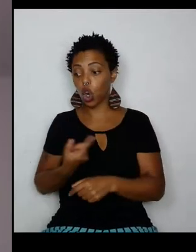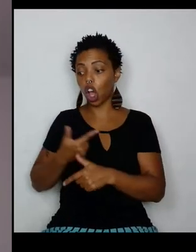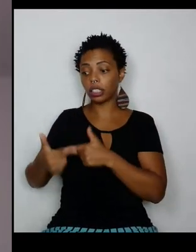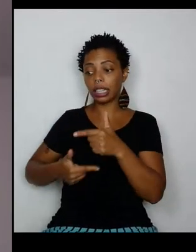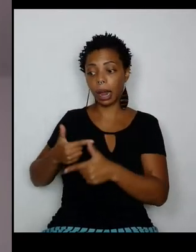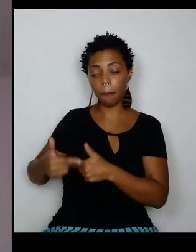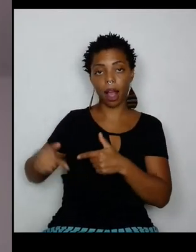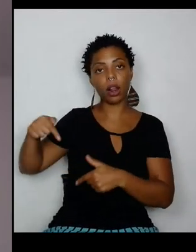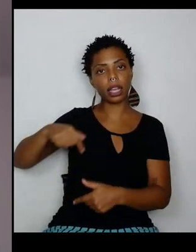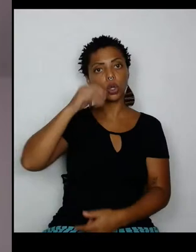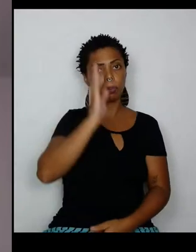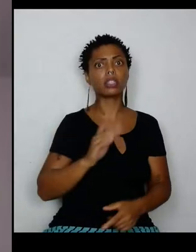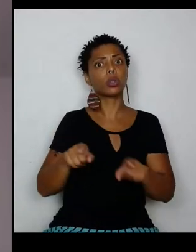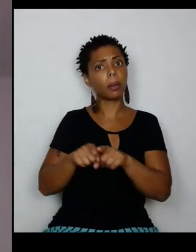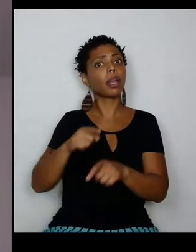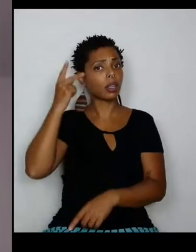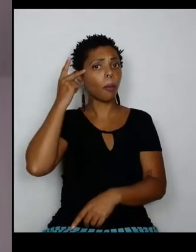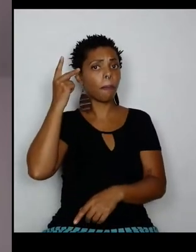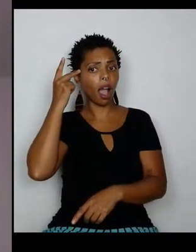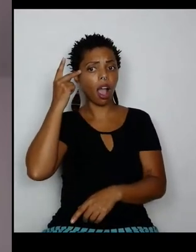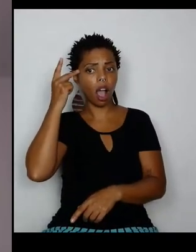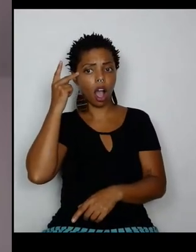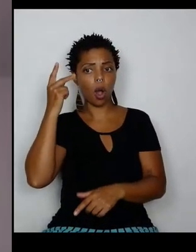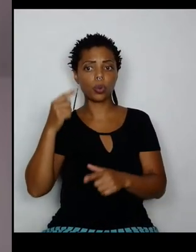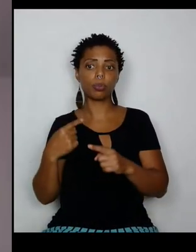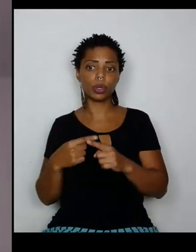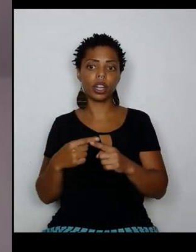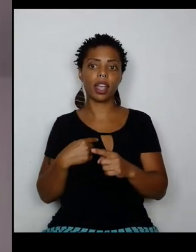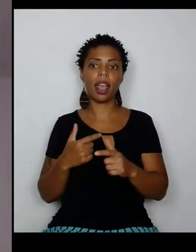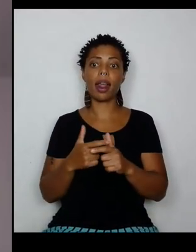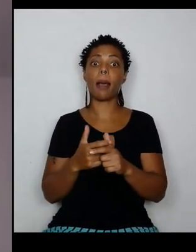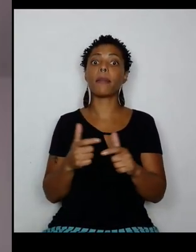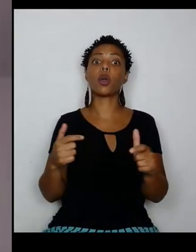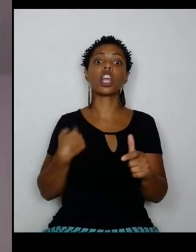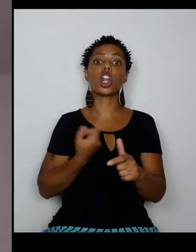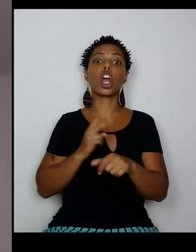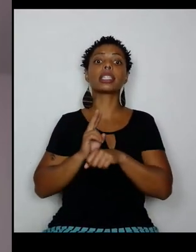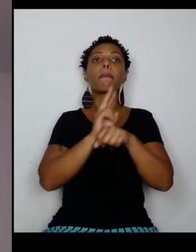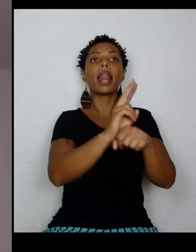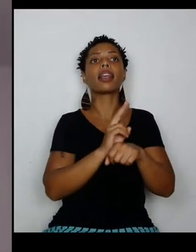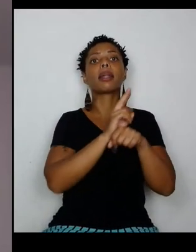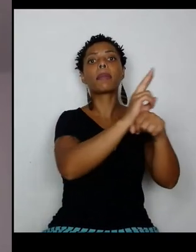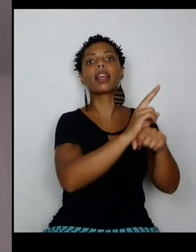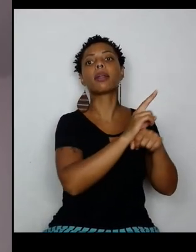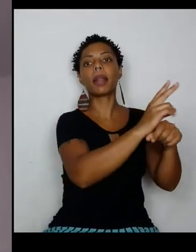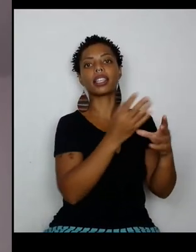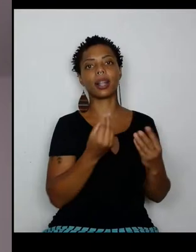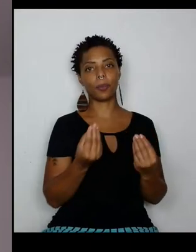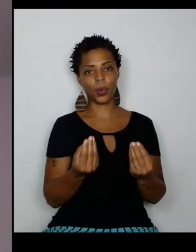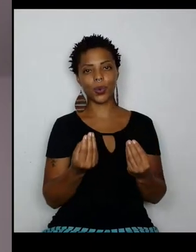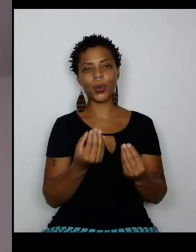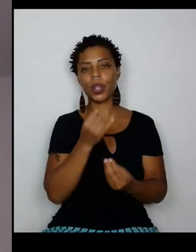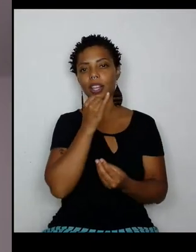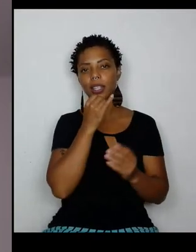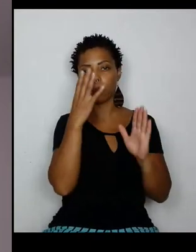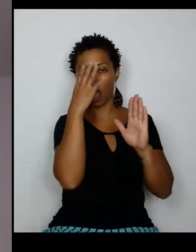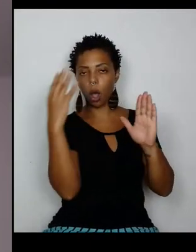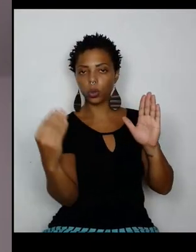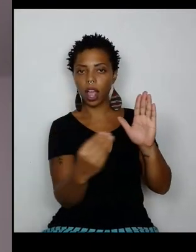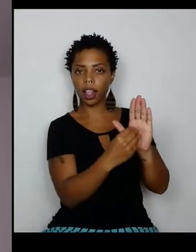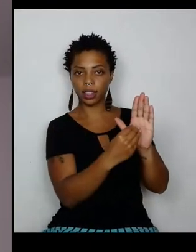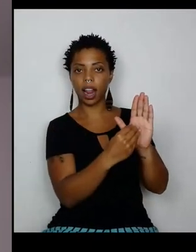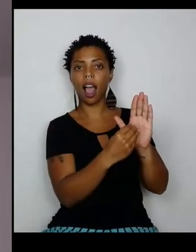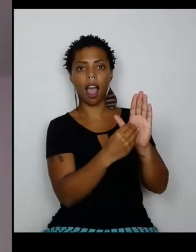ones we have in brazil in sao paulo we usually land this